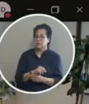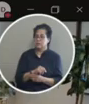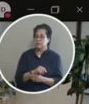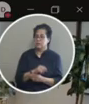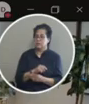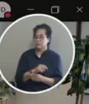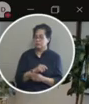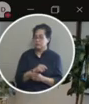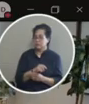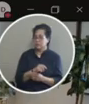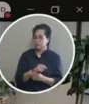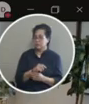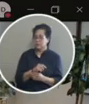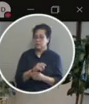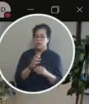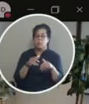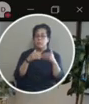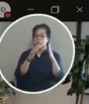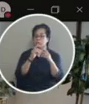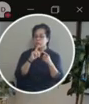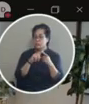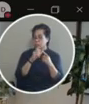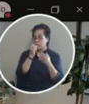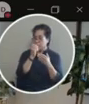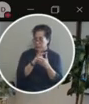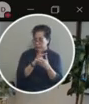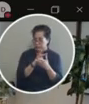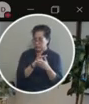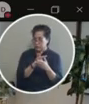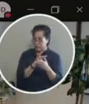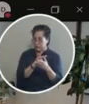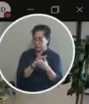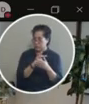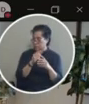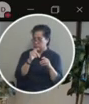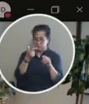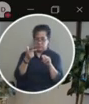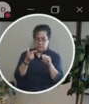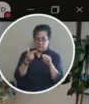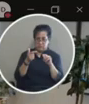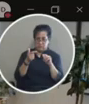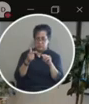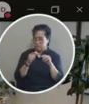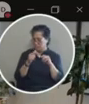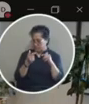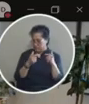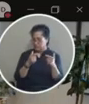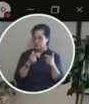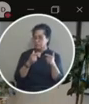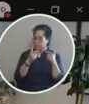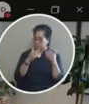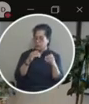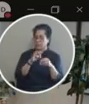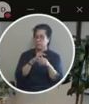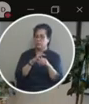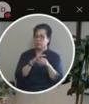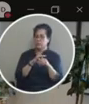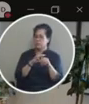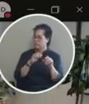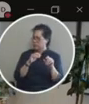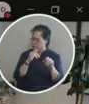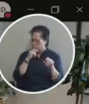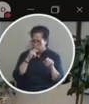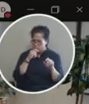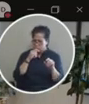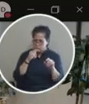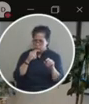Is there a motion? Motion to approve. Second? Who's second? Okay, now let's vote. Who was the second on